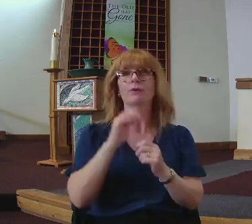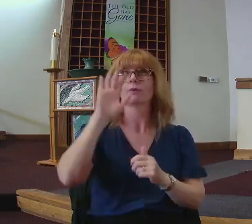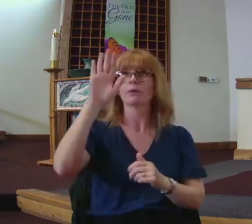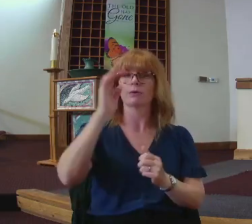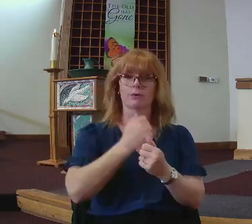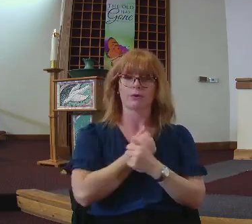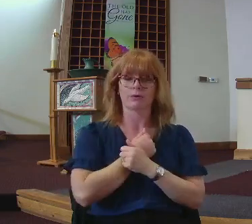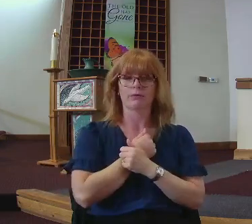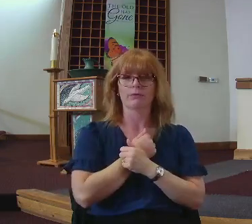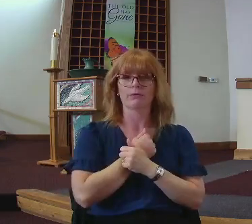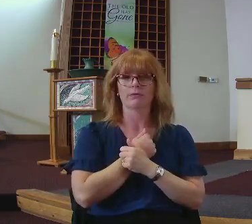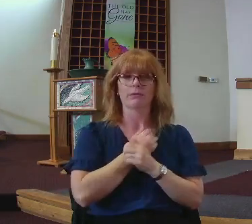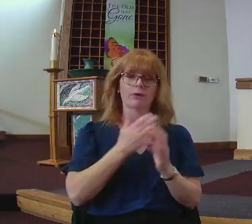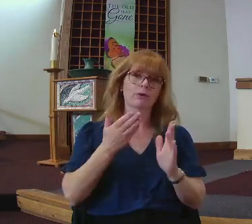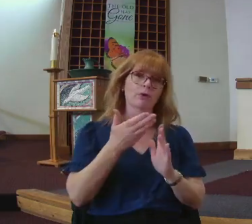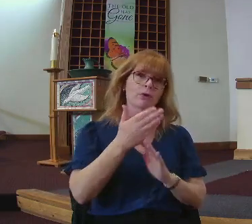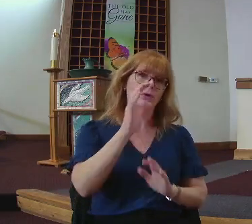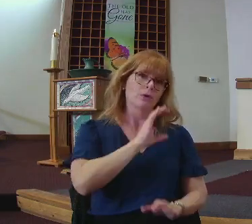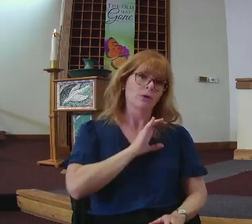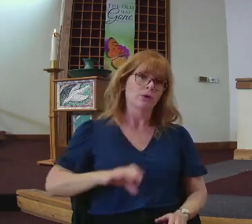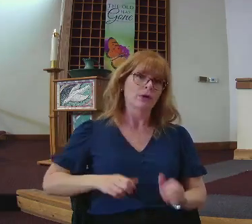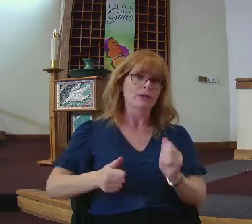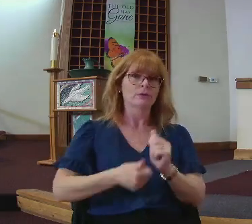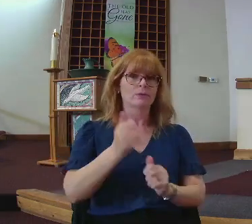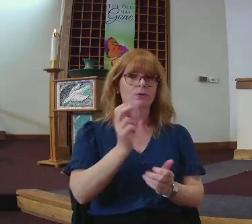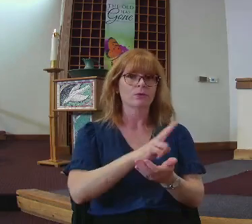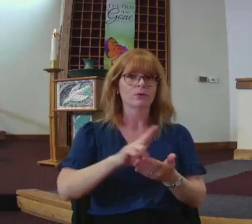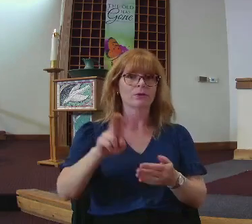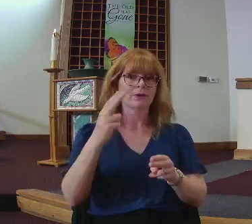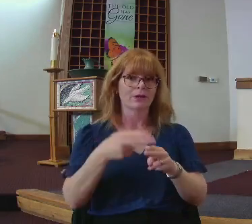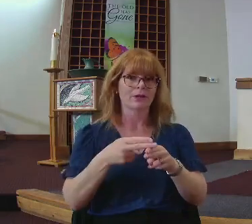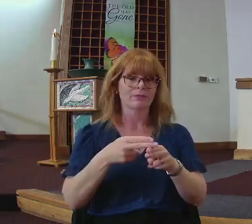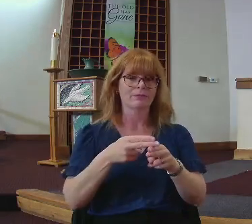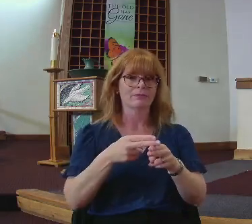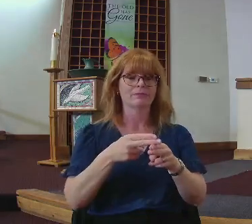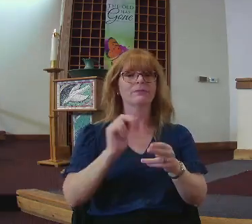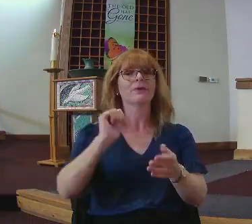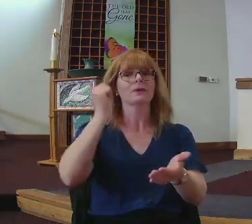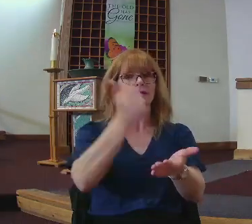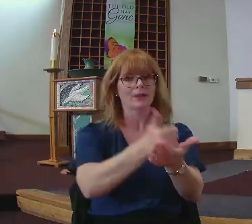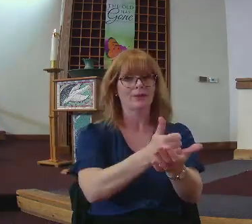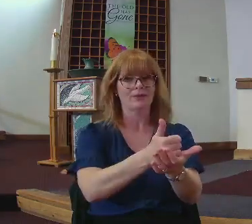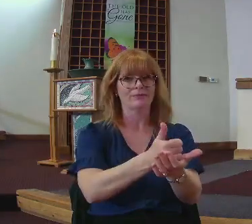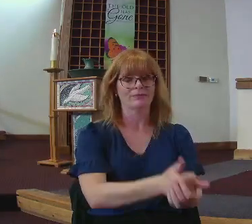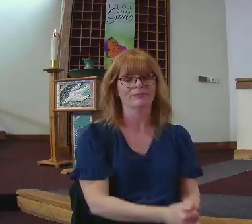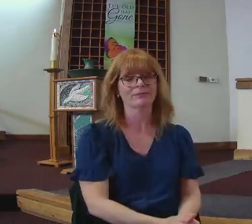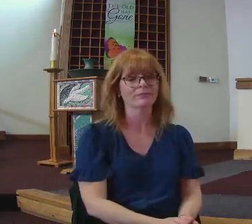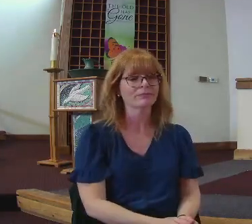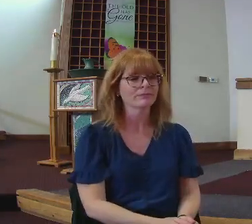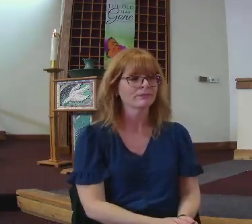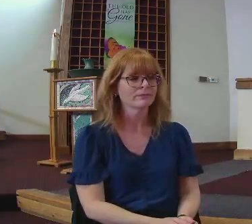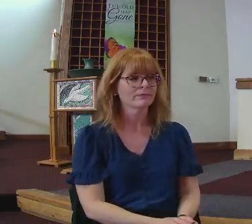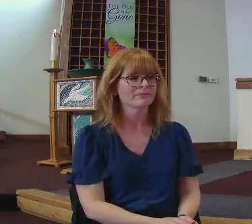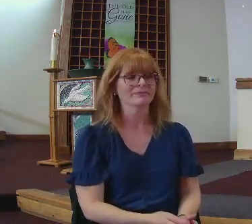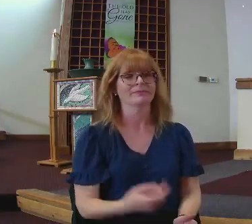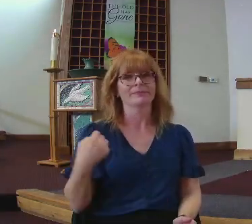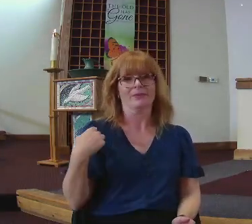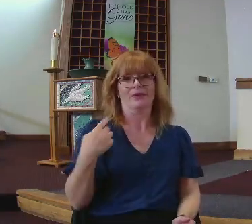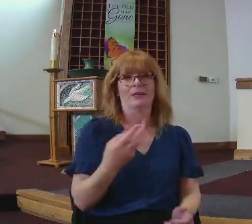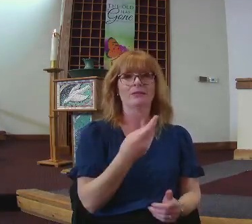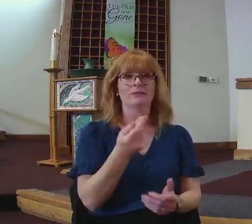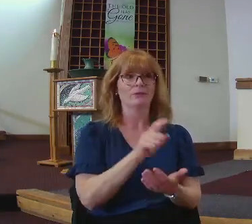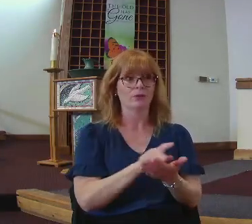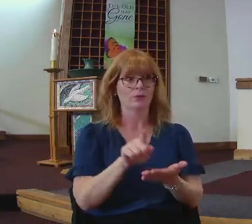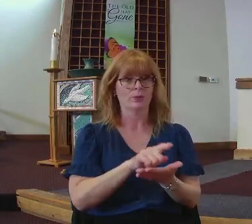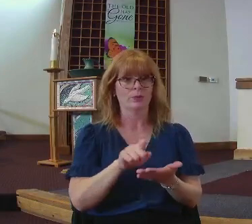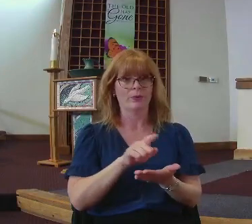love. Through Christ's most holy name we pray. Amen. For the last couple of weeks